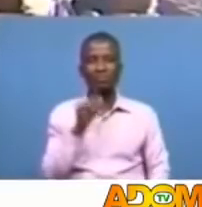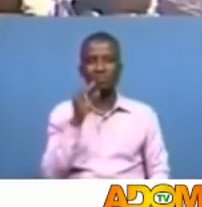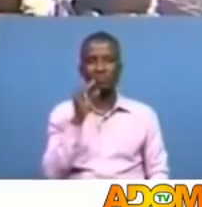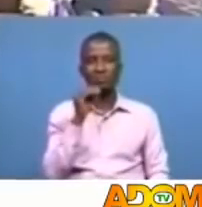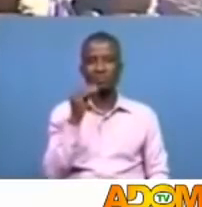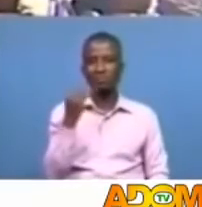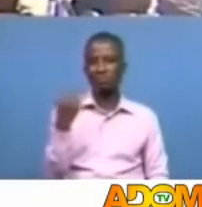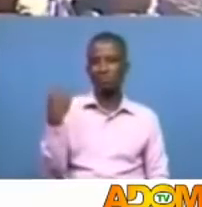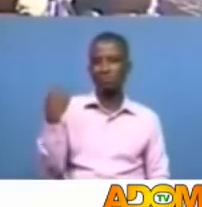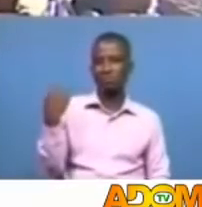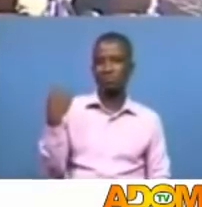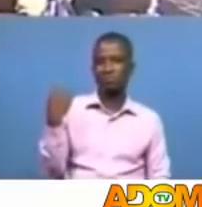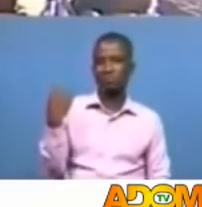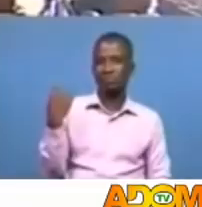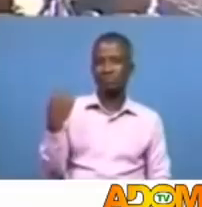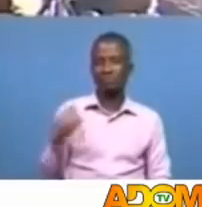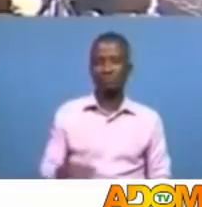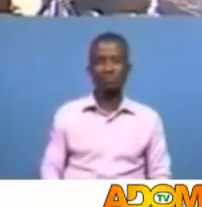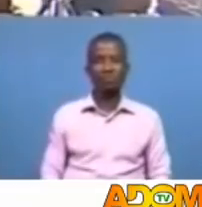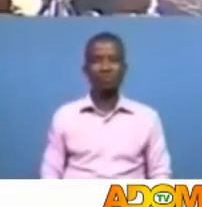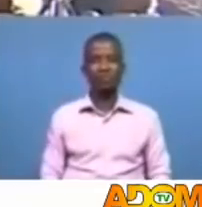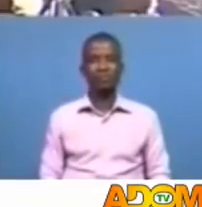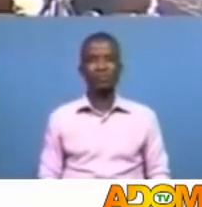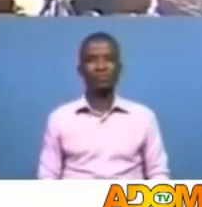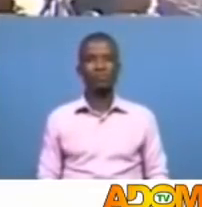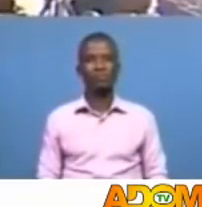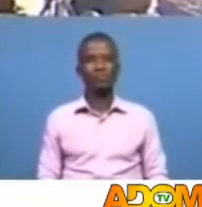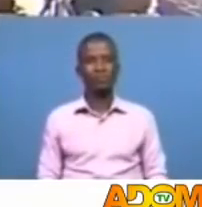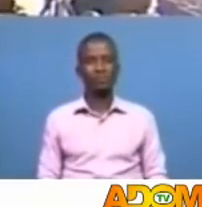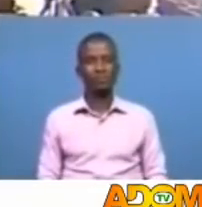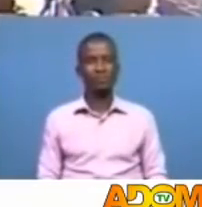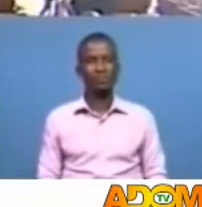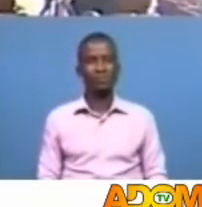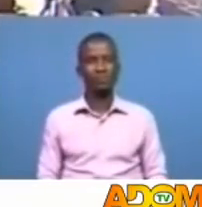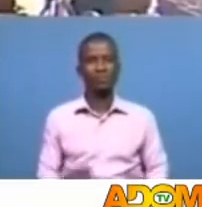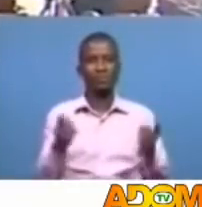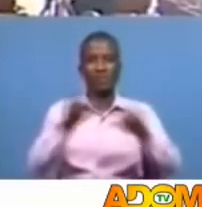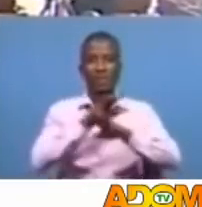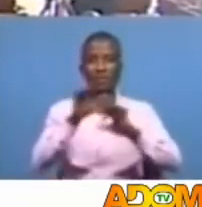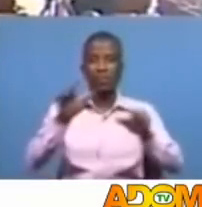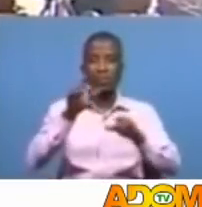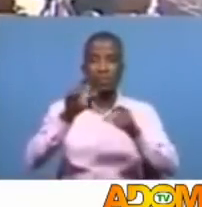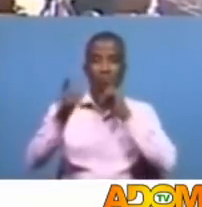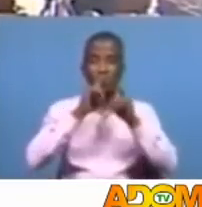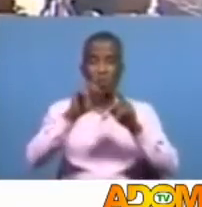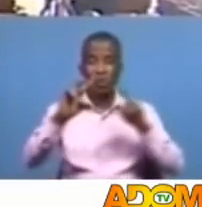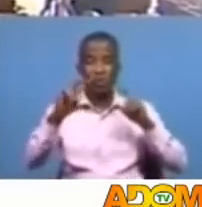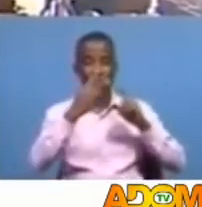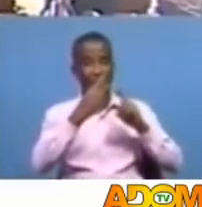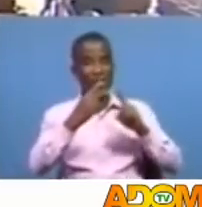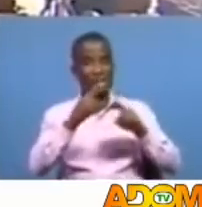when you don't make a reference, it's different from not applying.